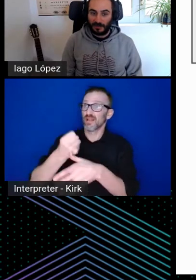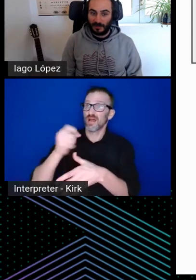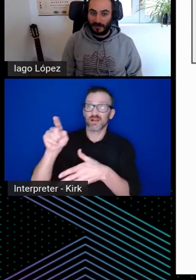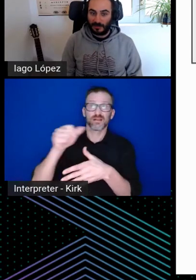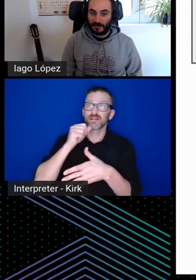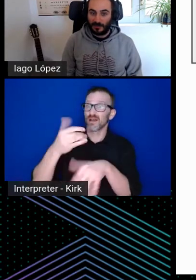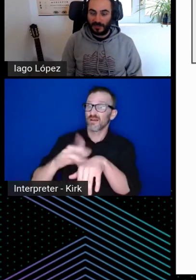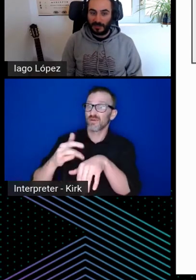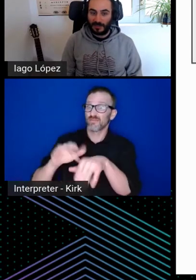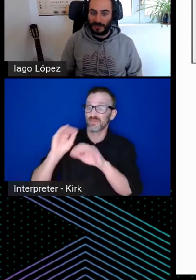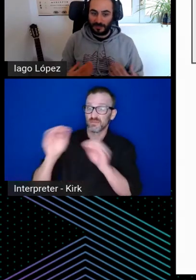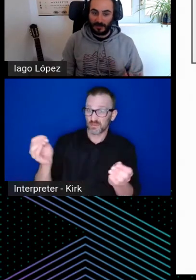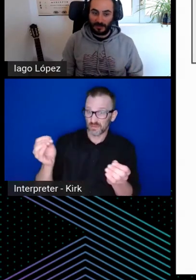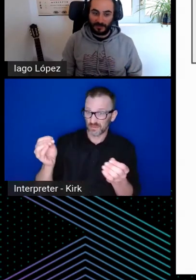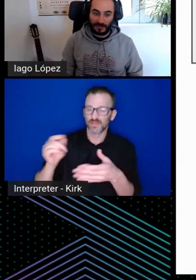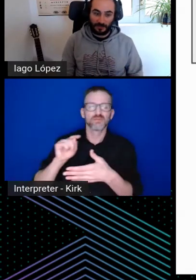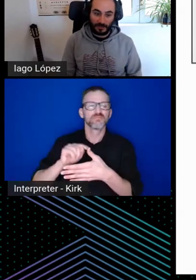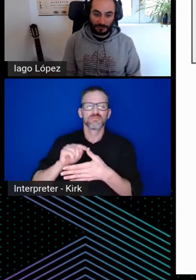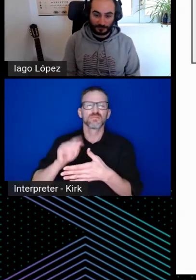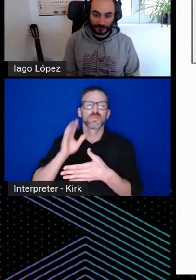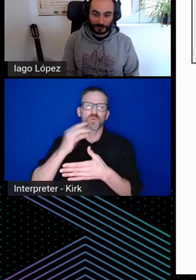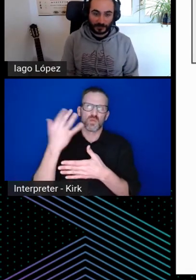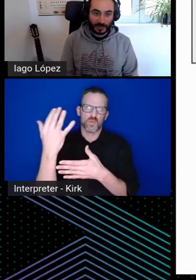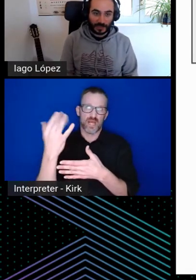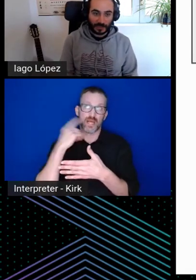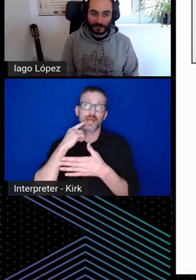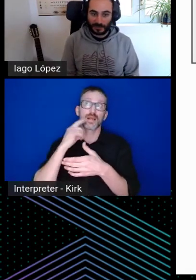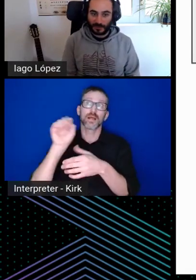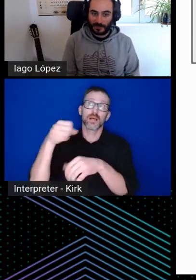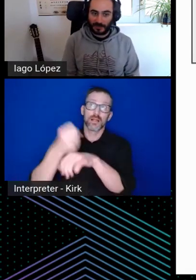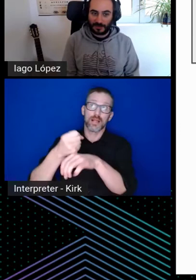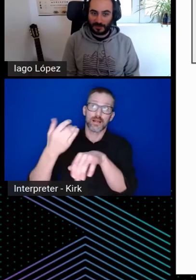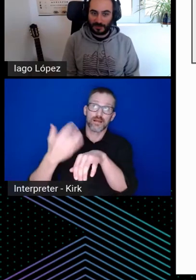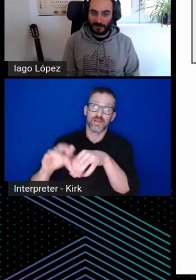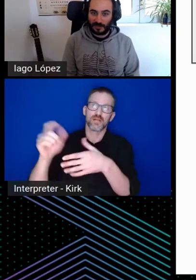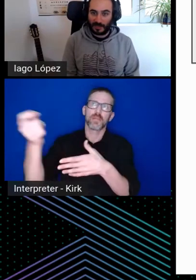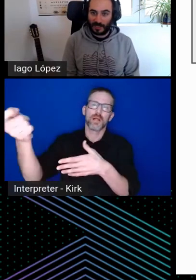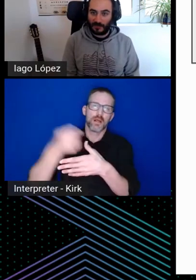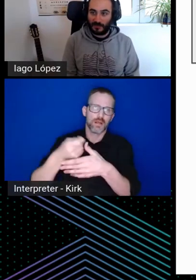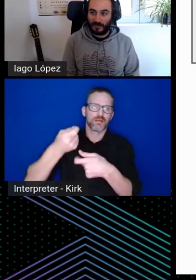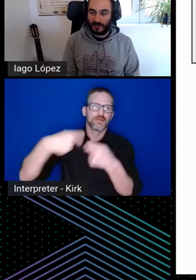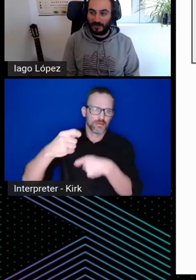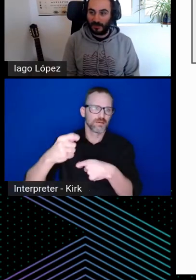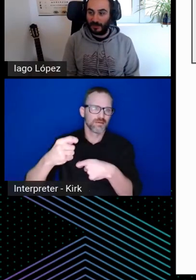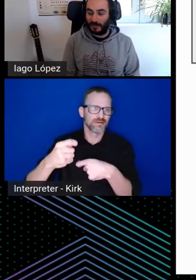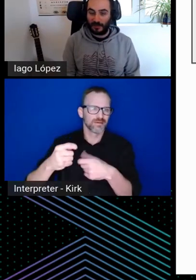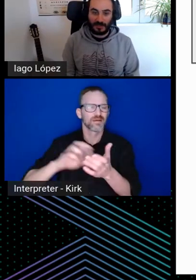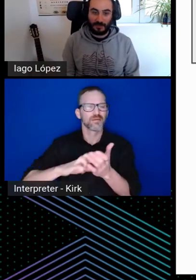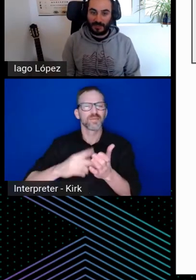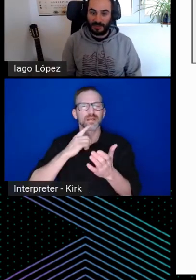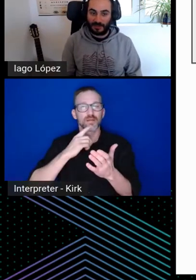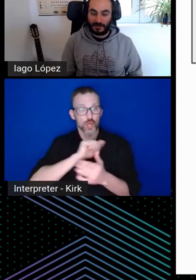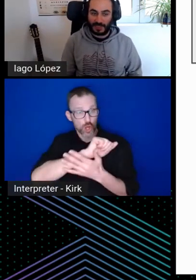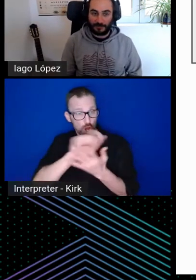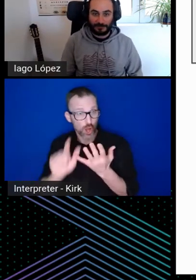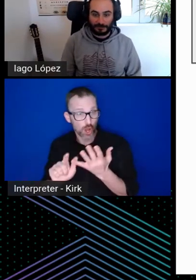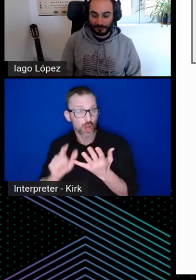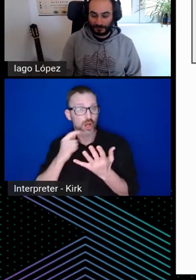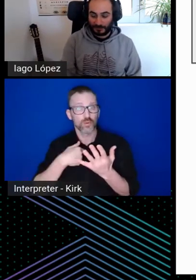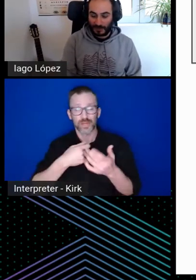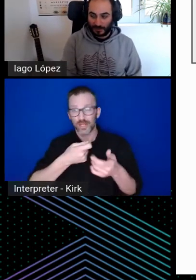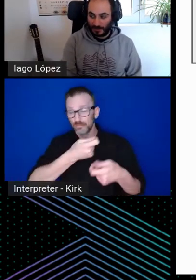won't do that until the lock is available. So this is how you prevent all your nodes updating at the same